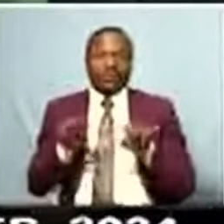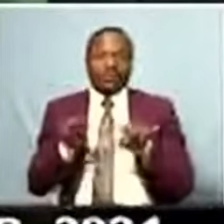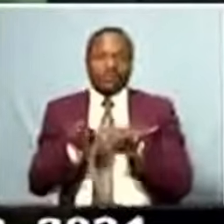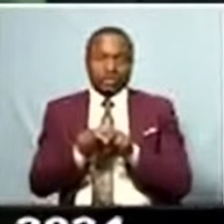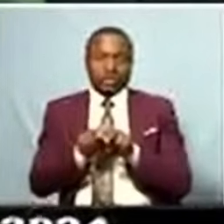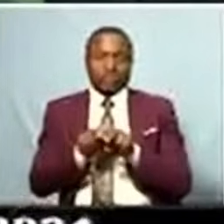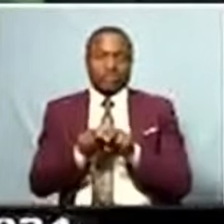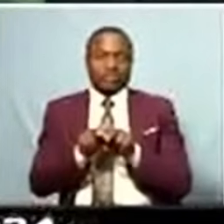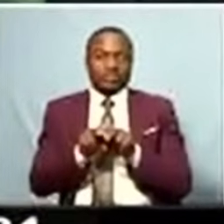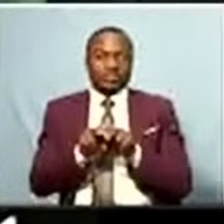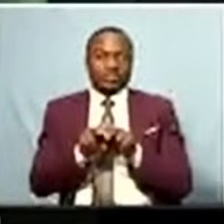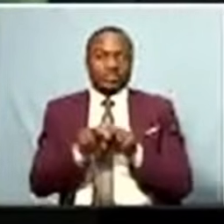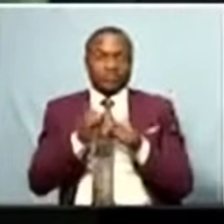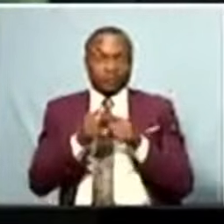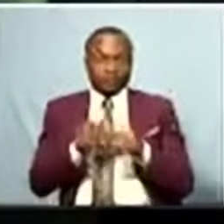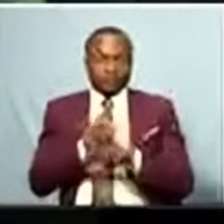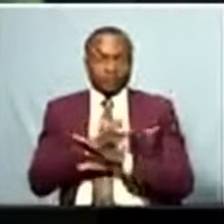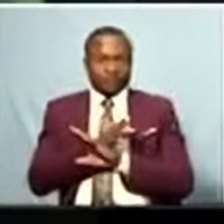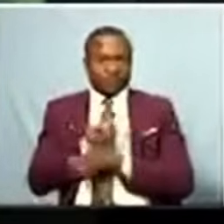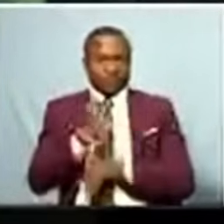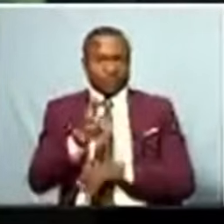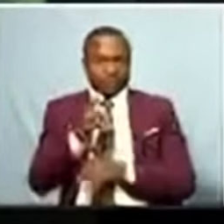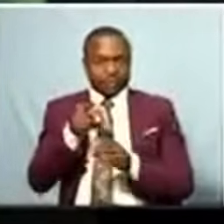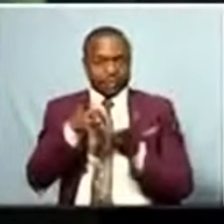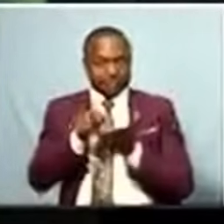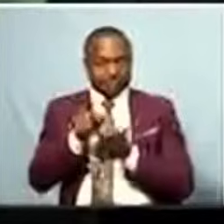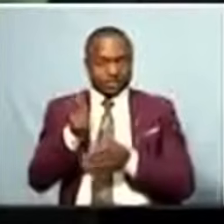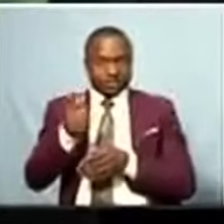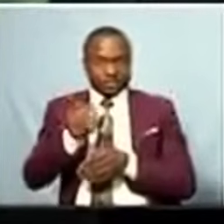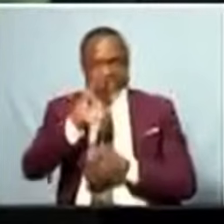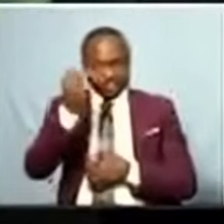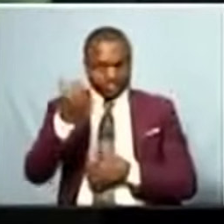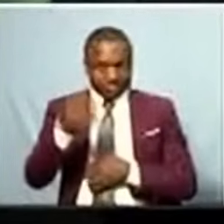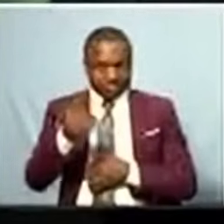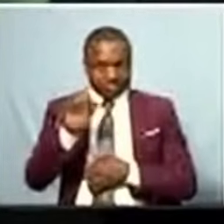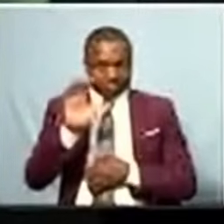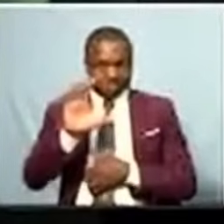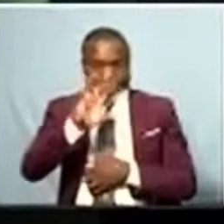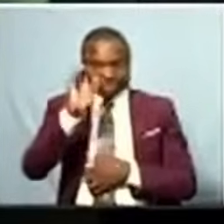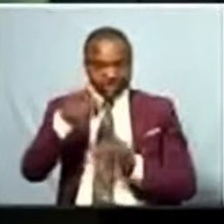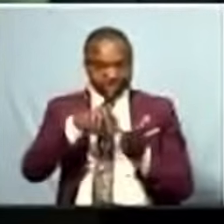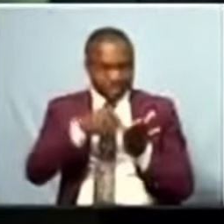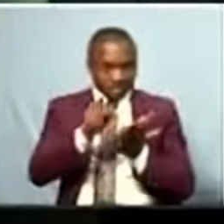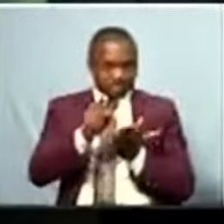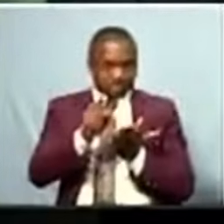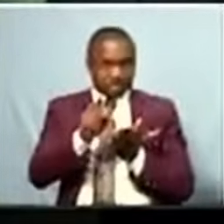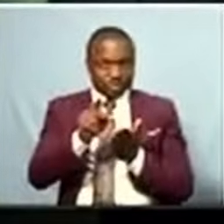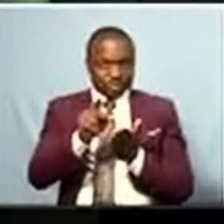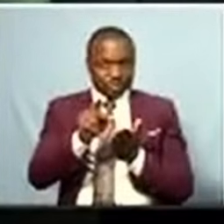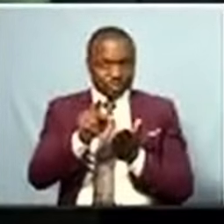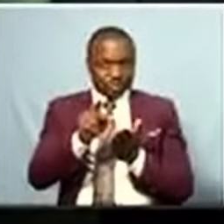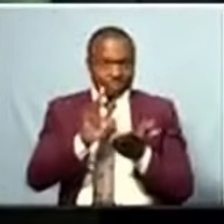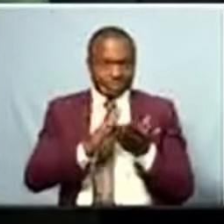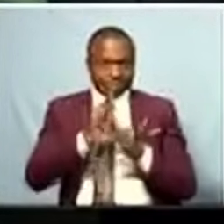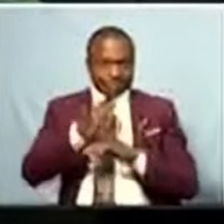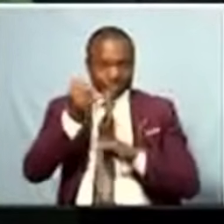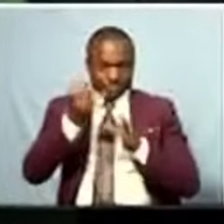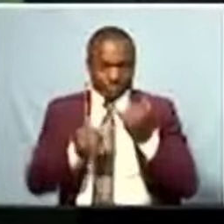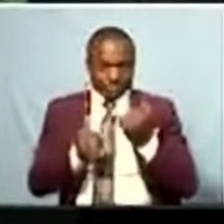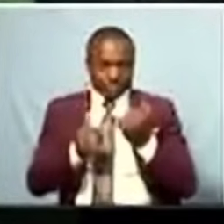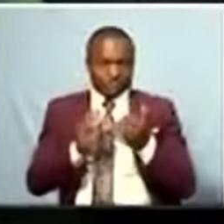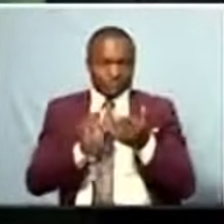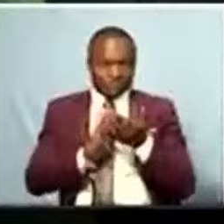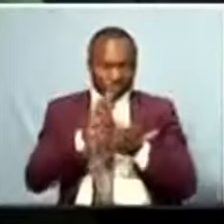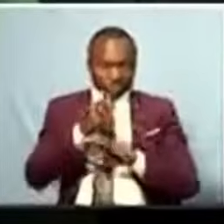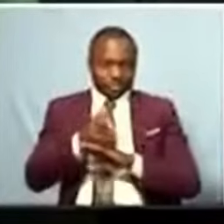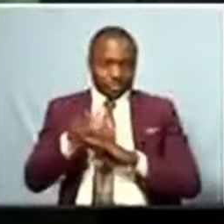Zambia is that retention is paid at 10%. 5% is paid at substantial completion, and then